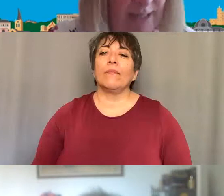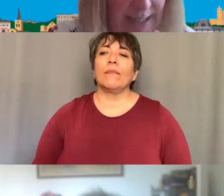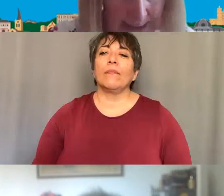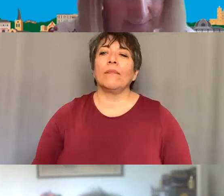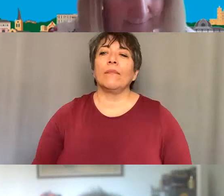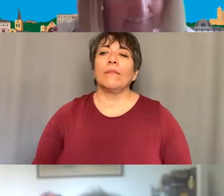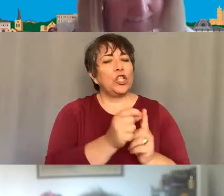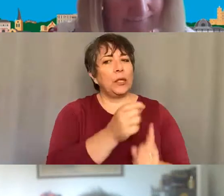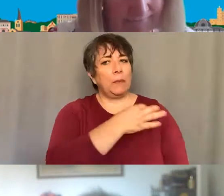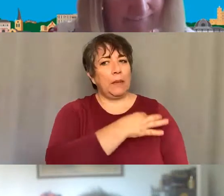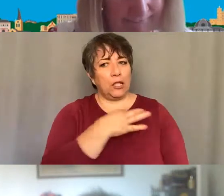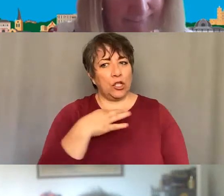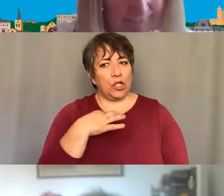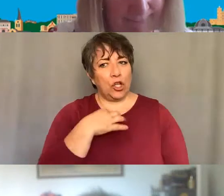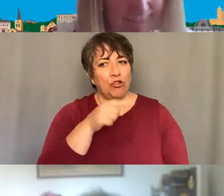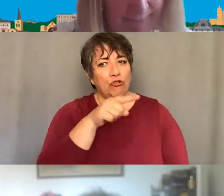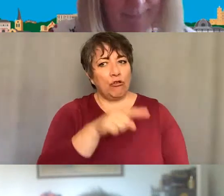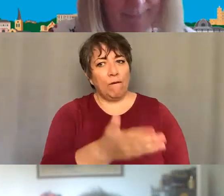to target?